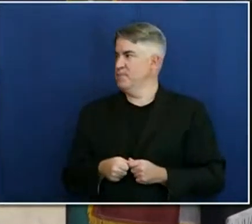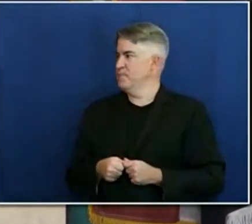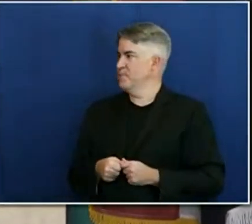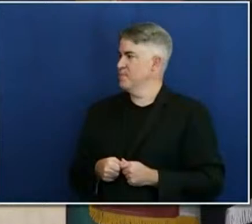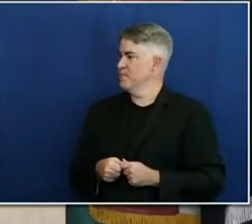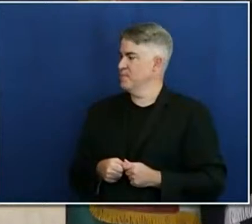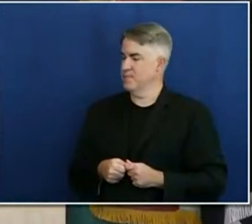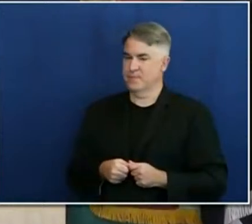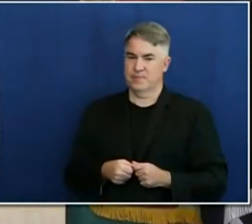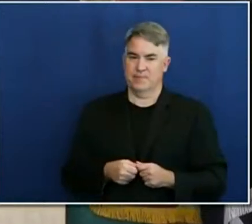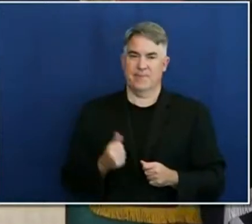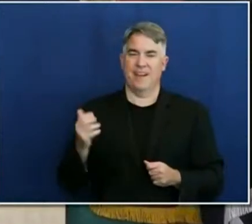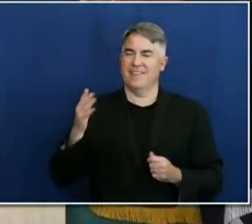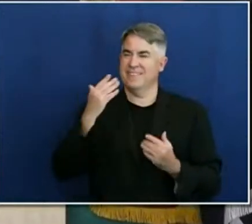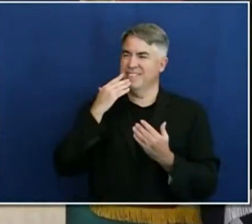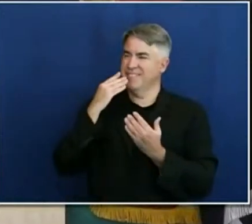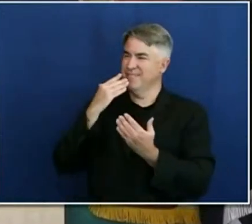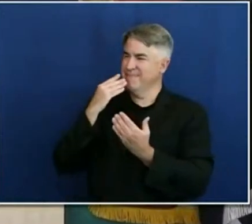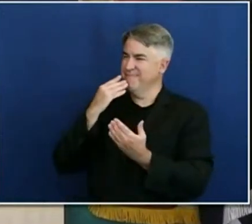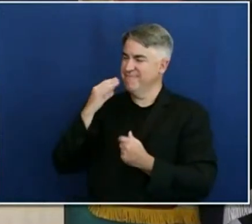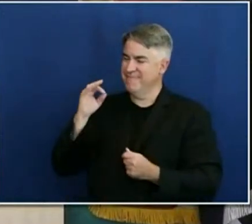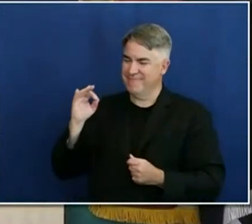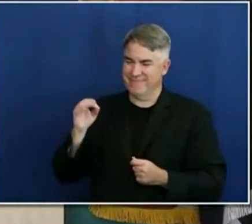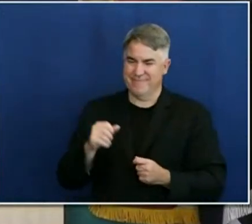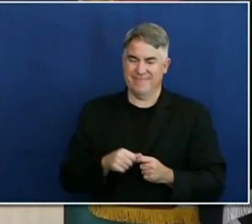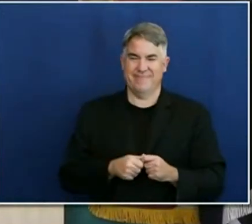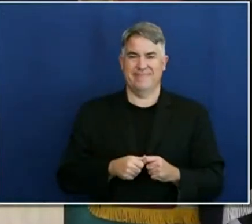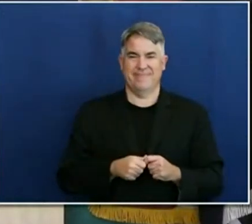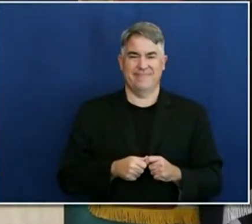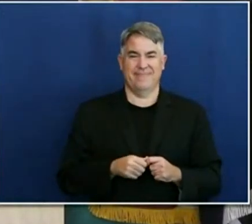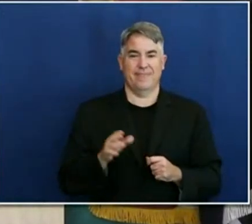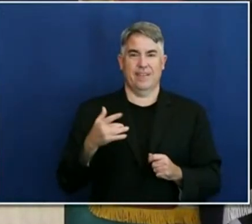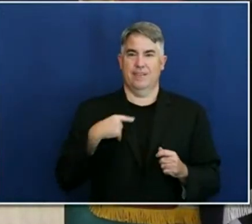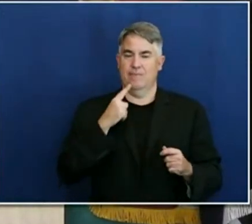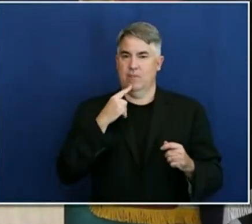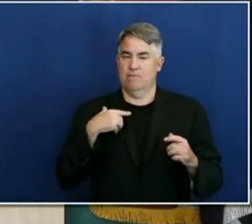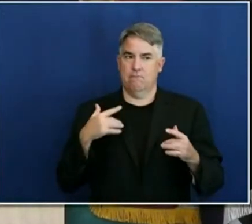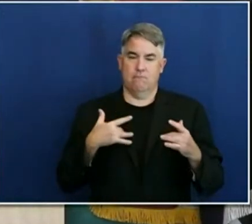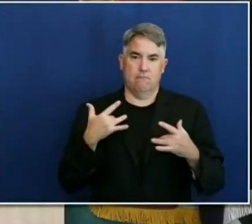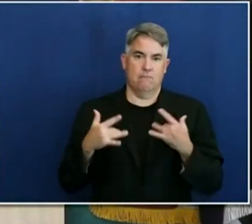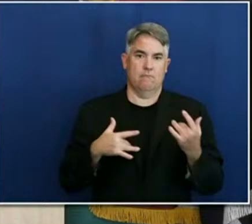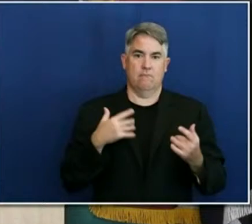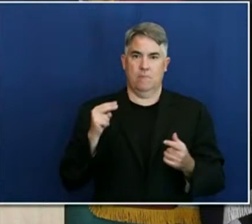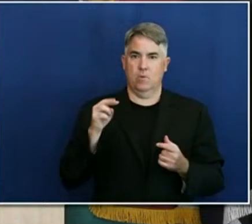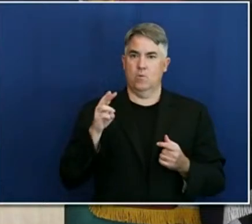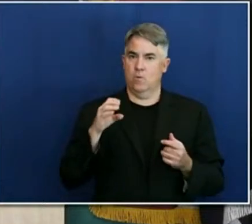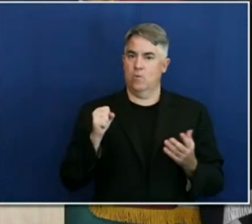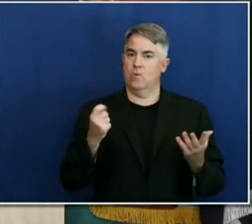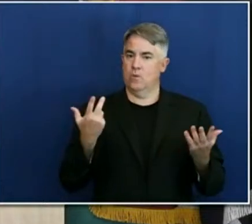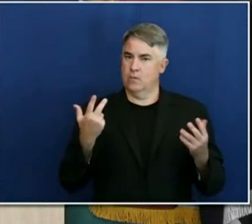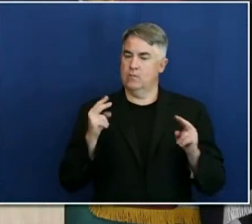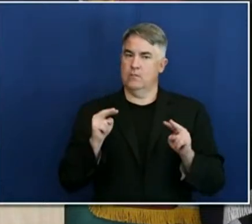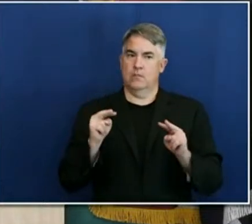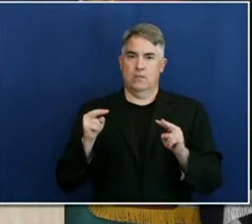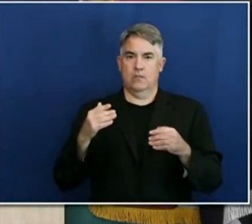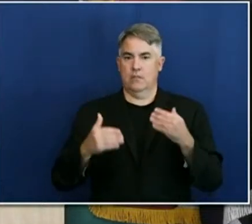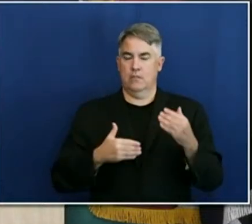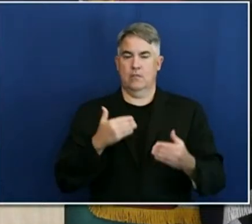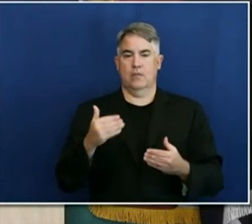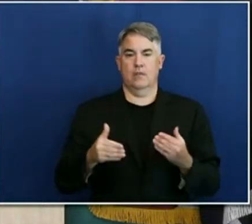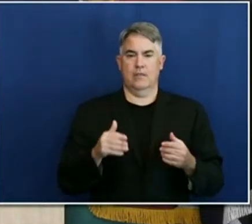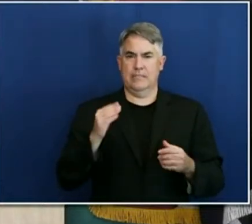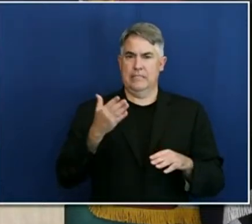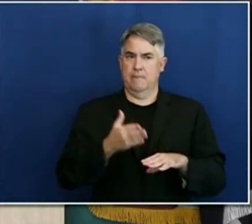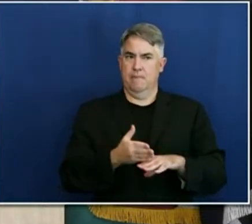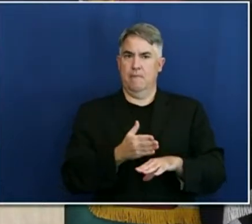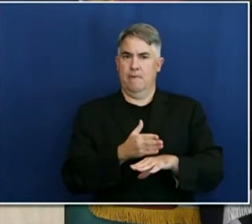Thank you, Chair Fletcher. With all these updates, we have a lot to be excited about, and we can feel like we can see the light at the end of the tunnel.